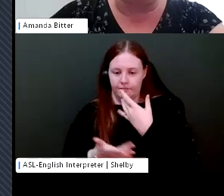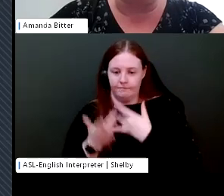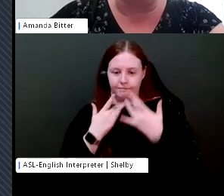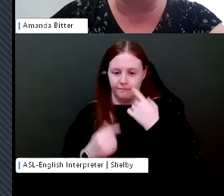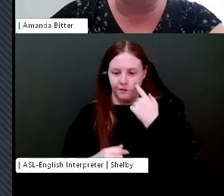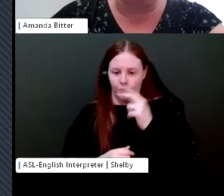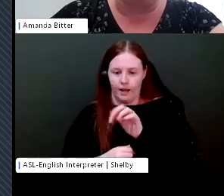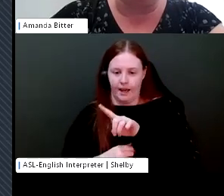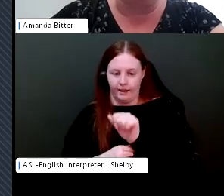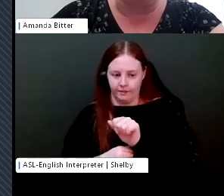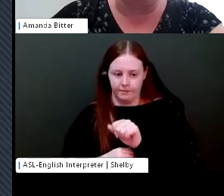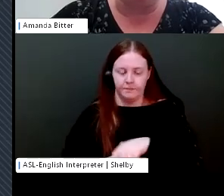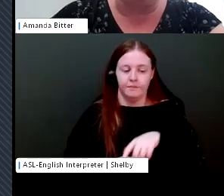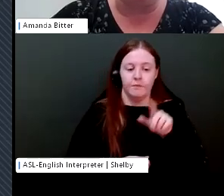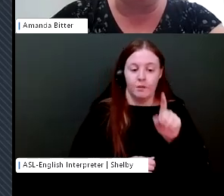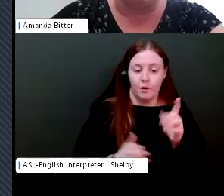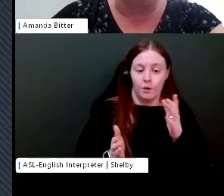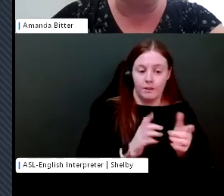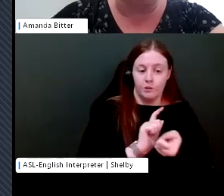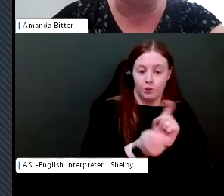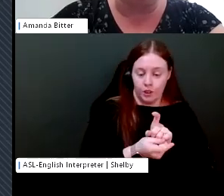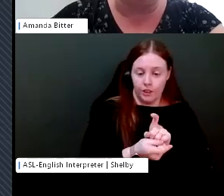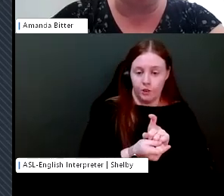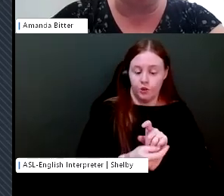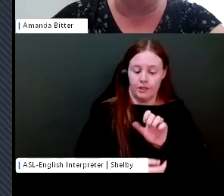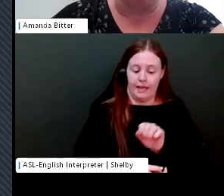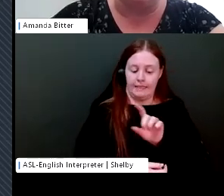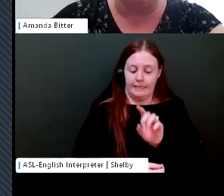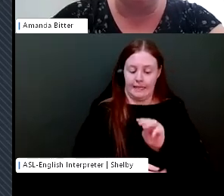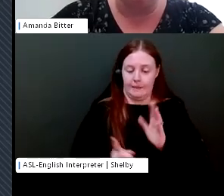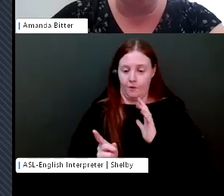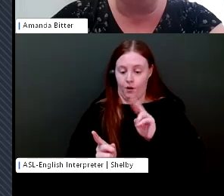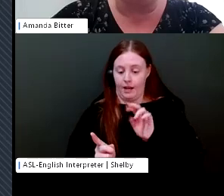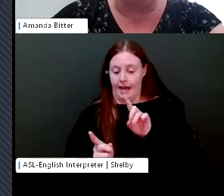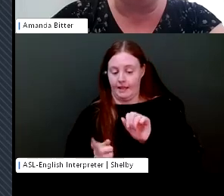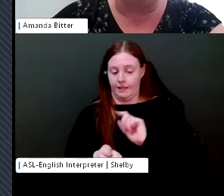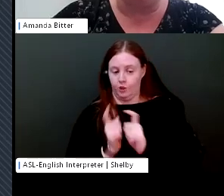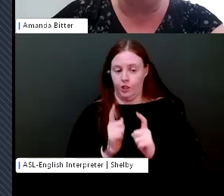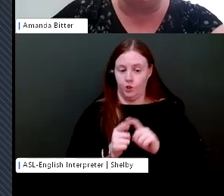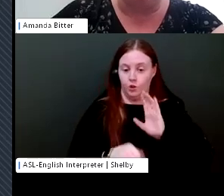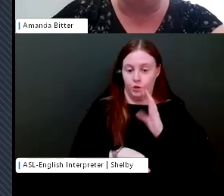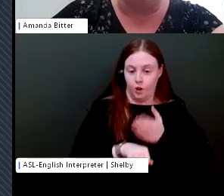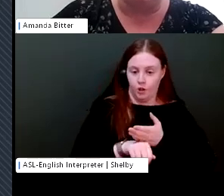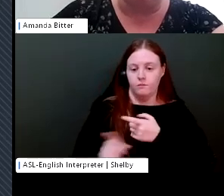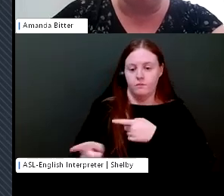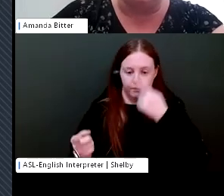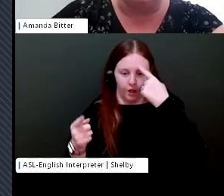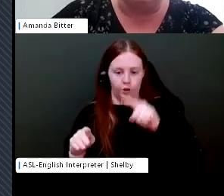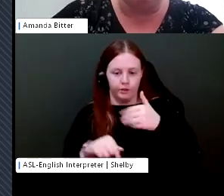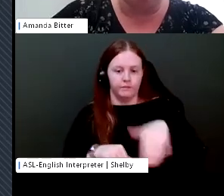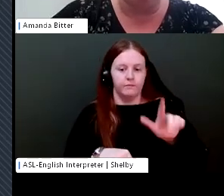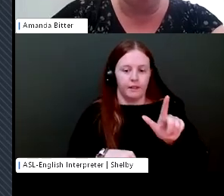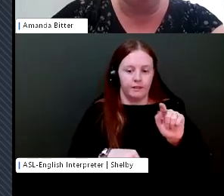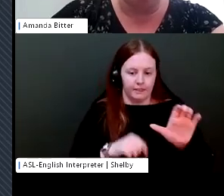they were threatening to change the substitute decision maker from Nada to the older adult daughter, then Nada agreed to have him go to long-term